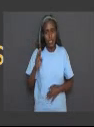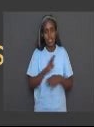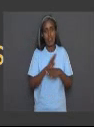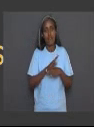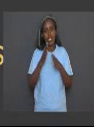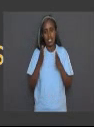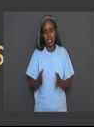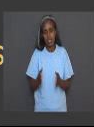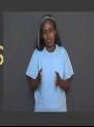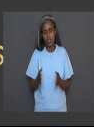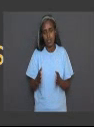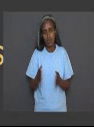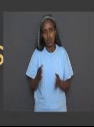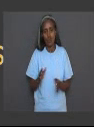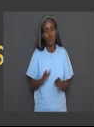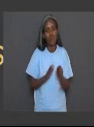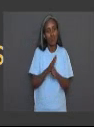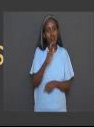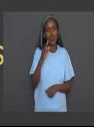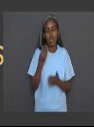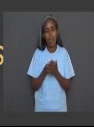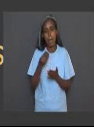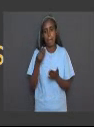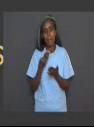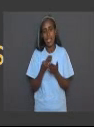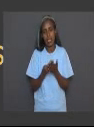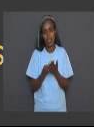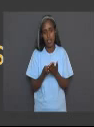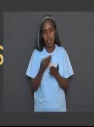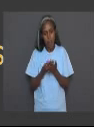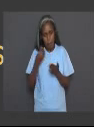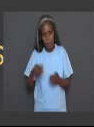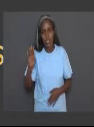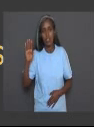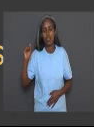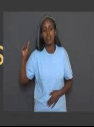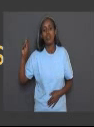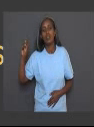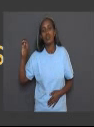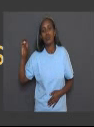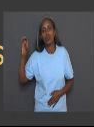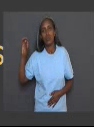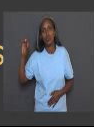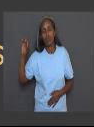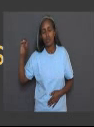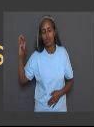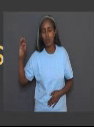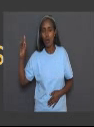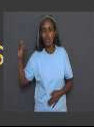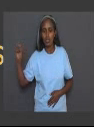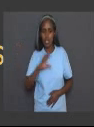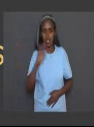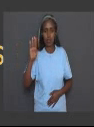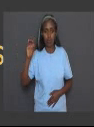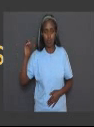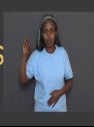investors to pool money to buy stocks, bonds, or whatever the manager of the